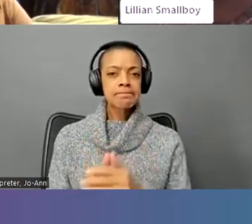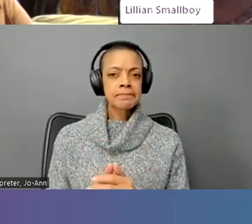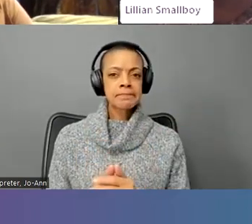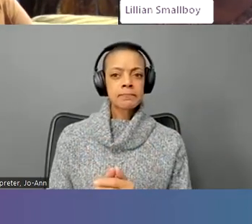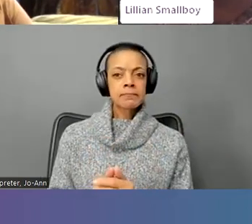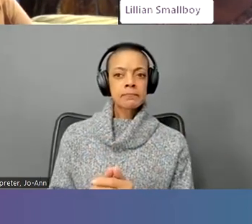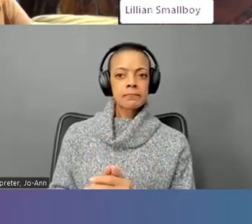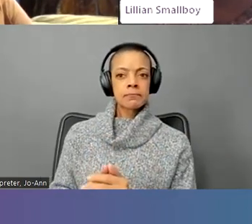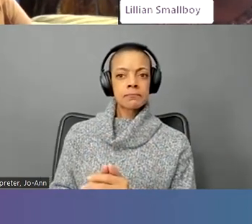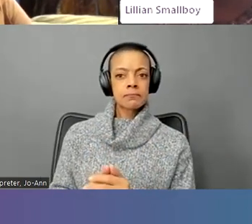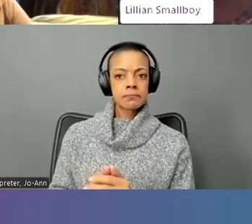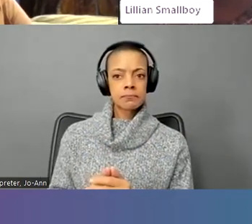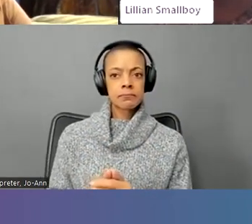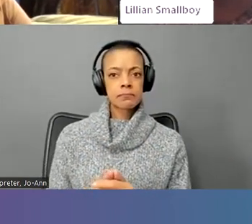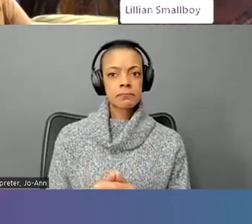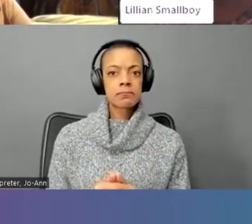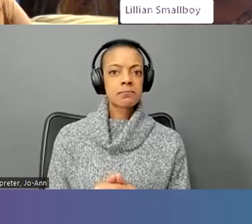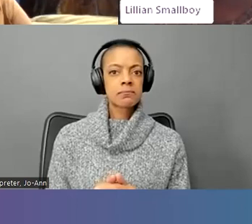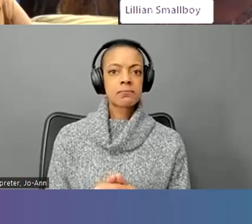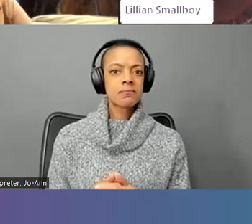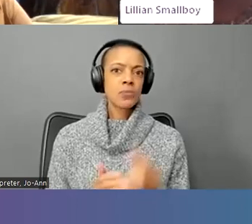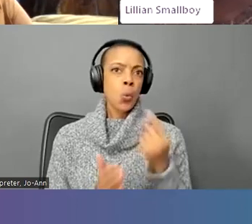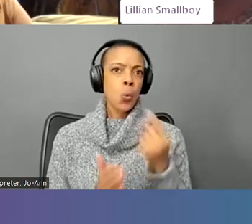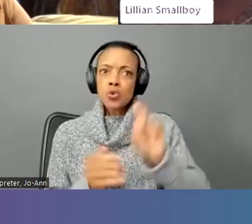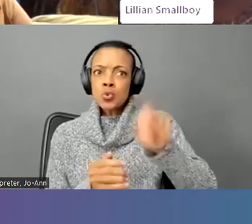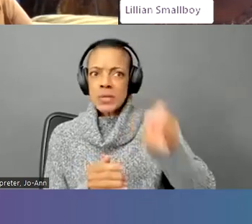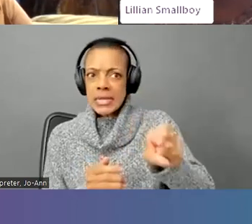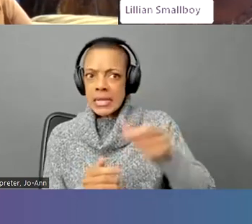get it out there what you need of us.